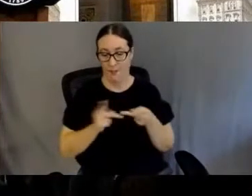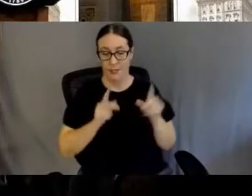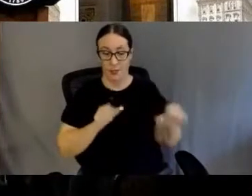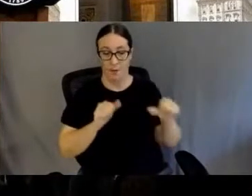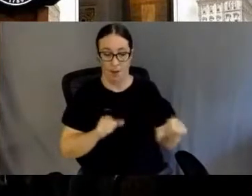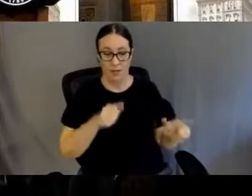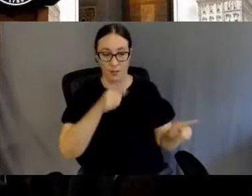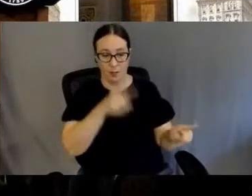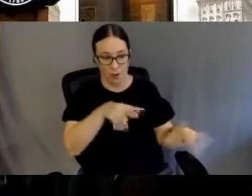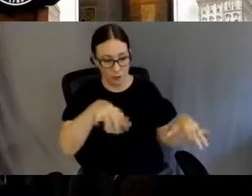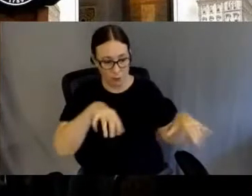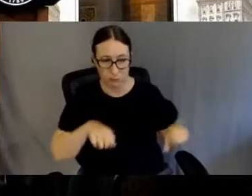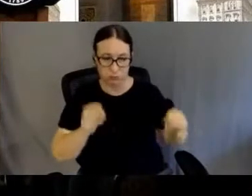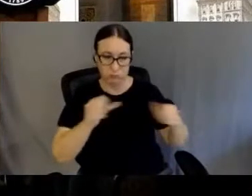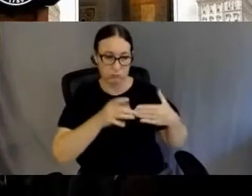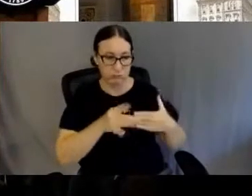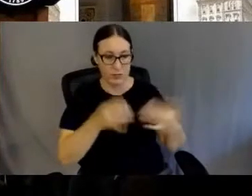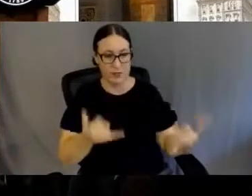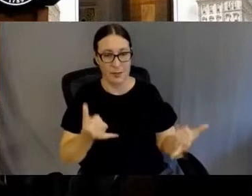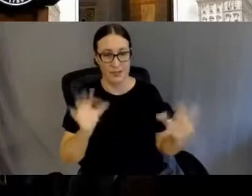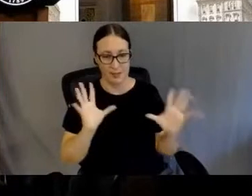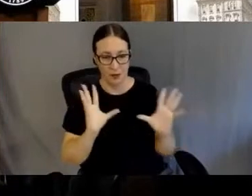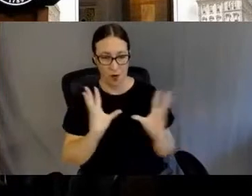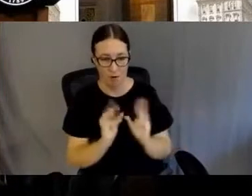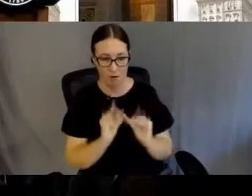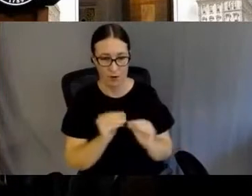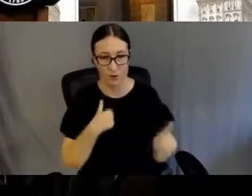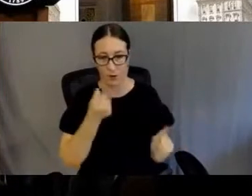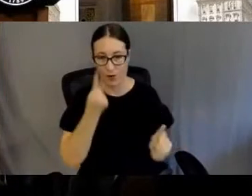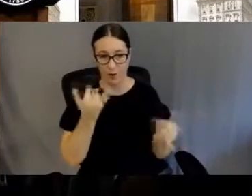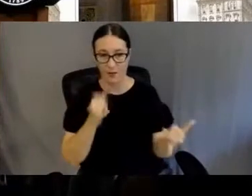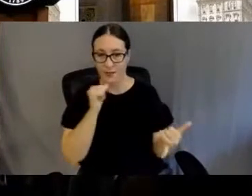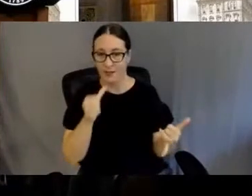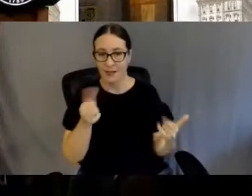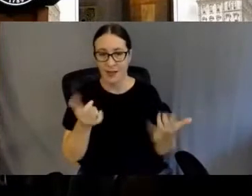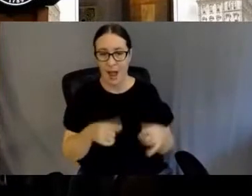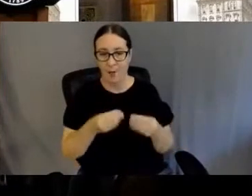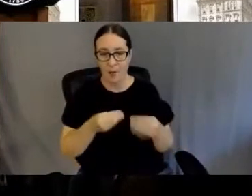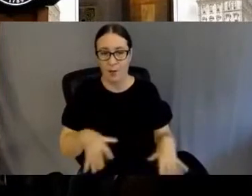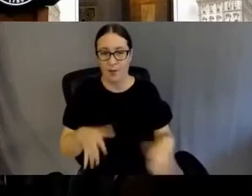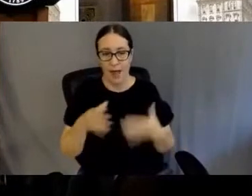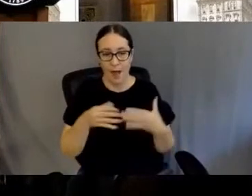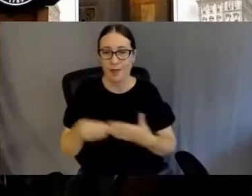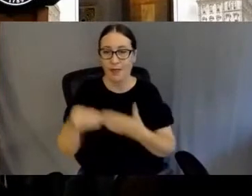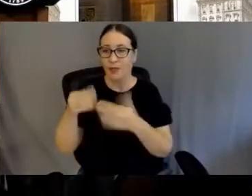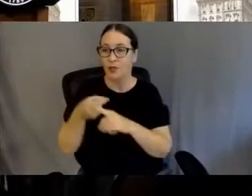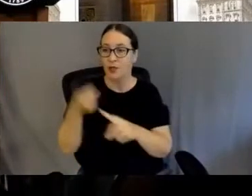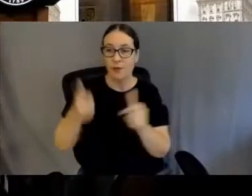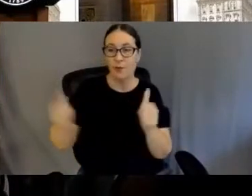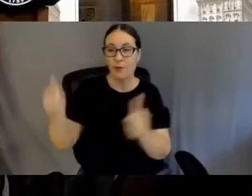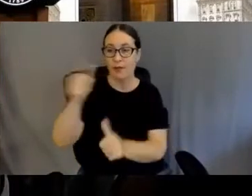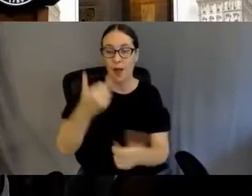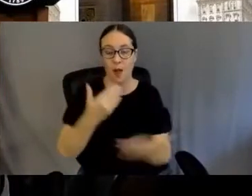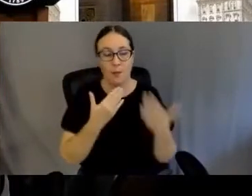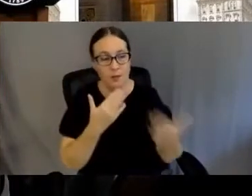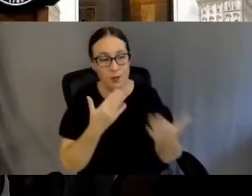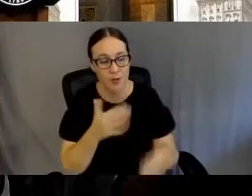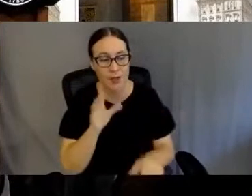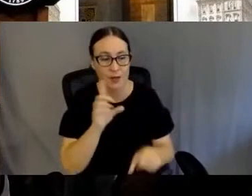for this conference. We know that these things don't happen without leadership from the top. So thank you, Deputy Secretary.